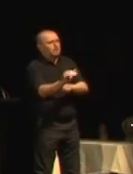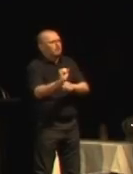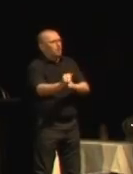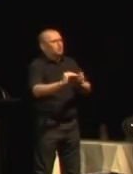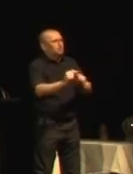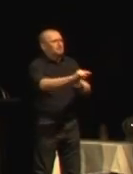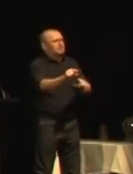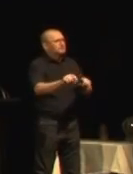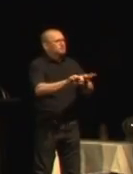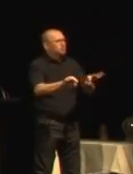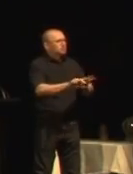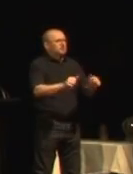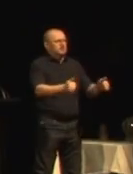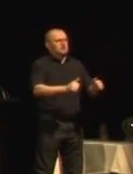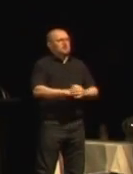please?